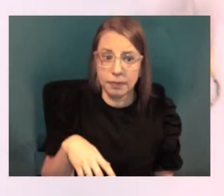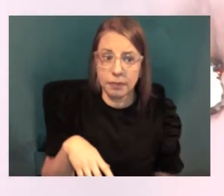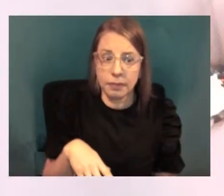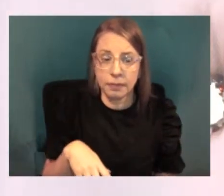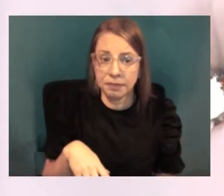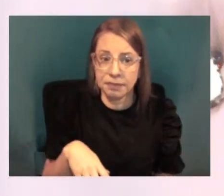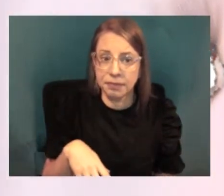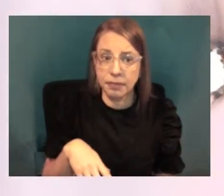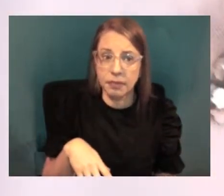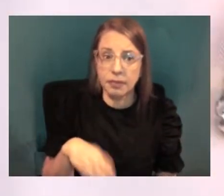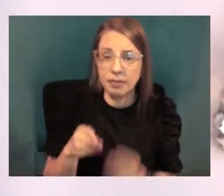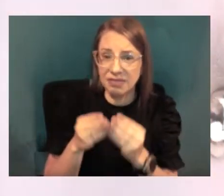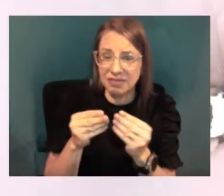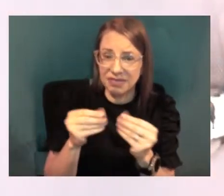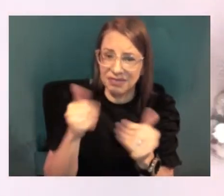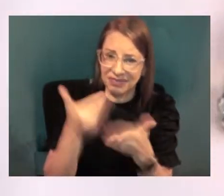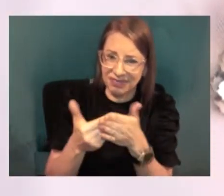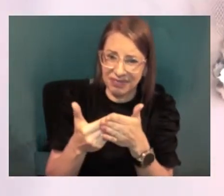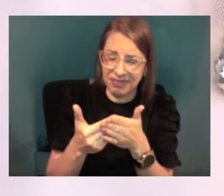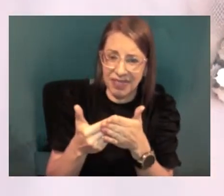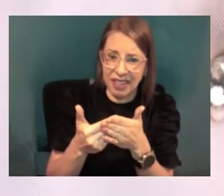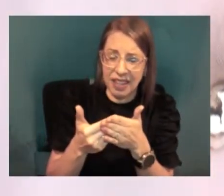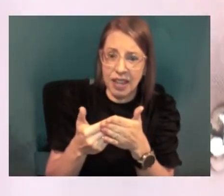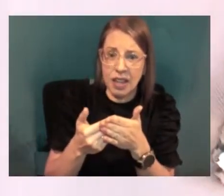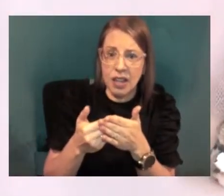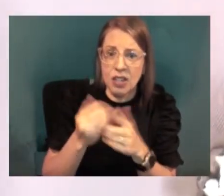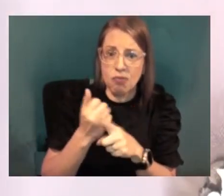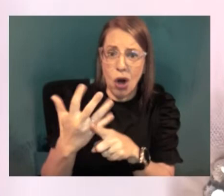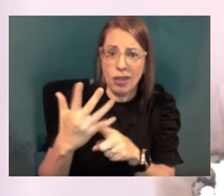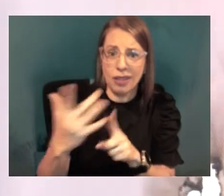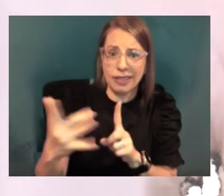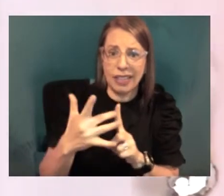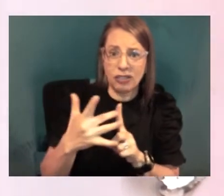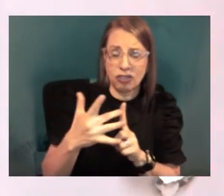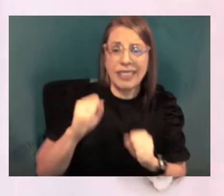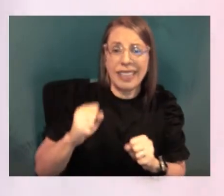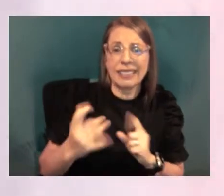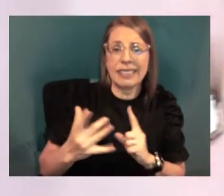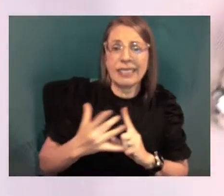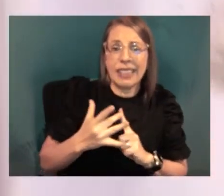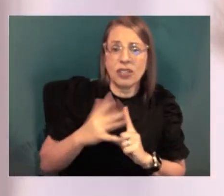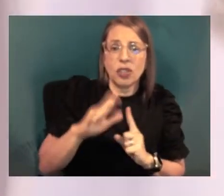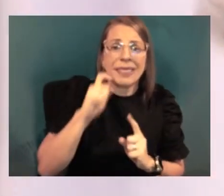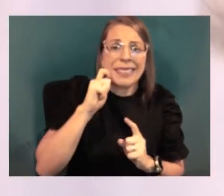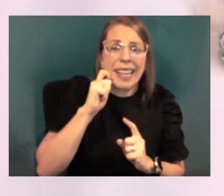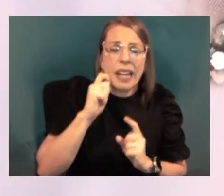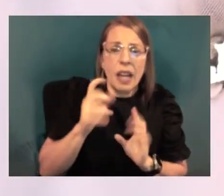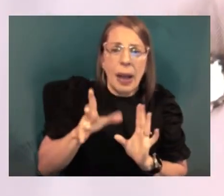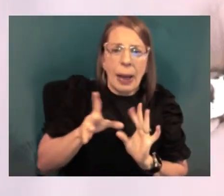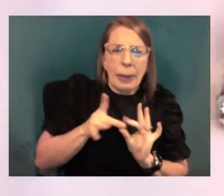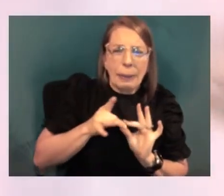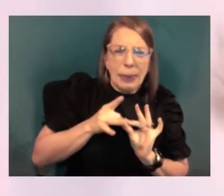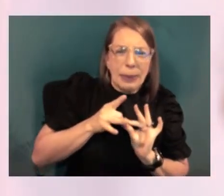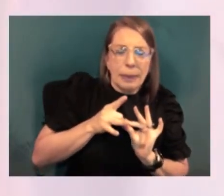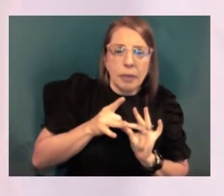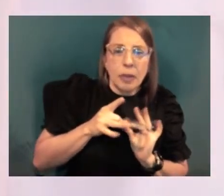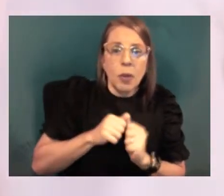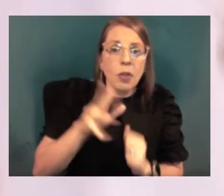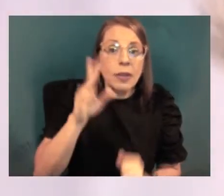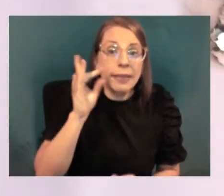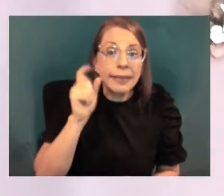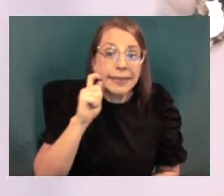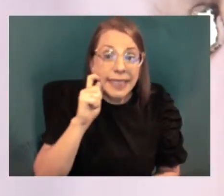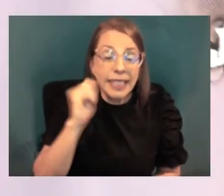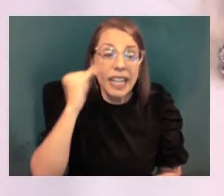right around where the sparkler touches, that can actually end up on your skin and bind with your skin. So if that happens,